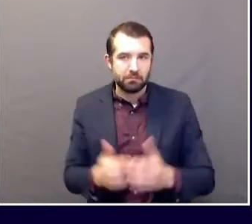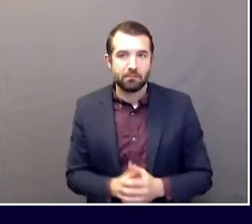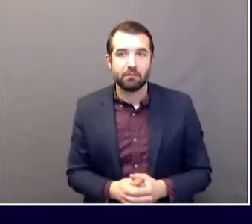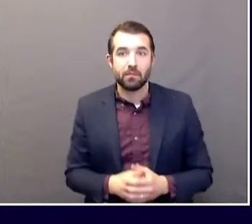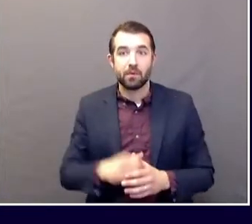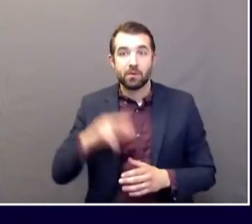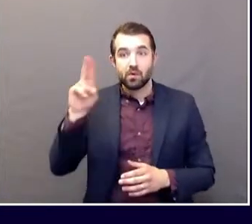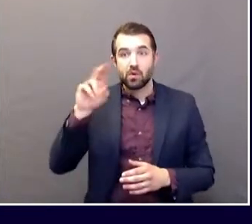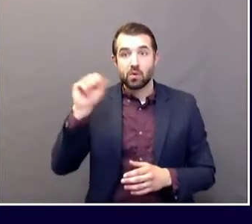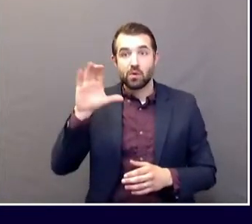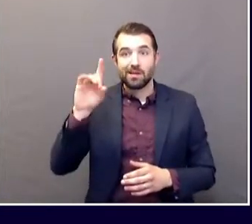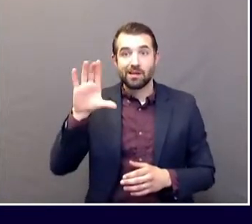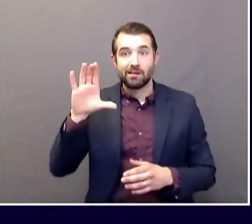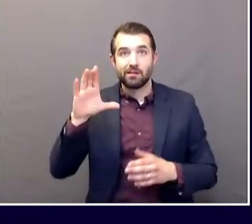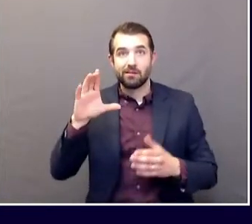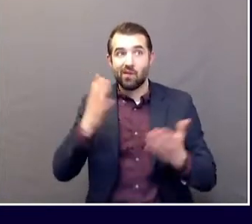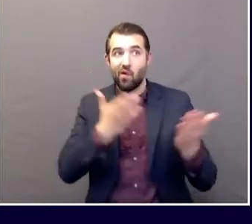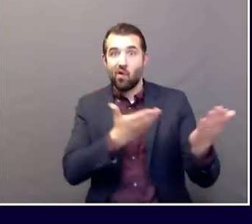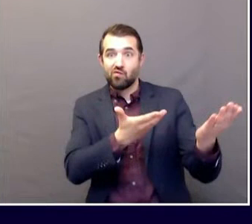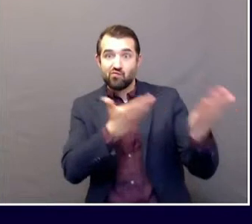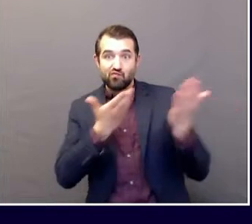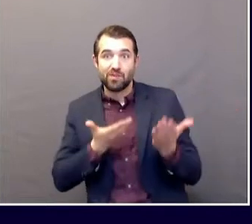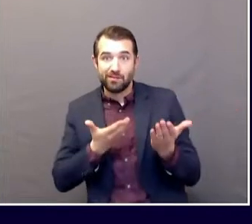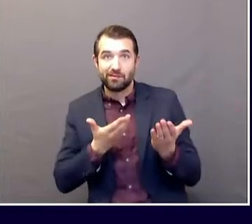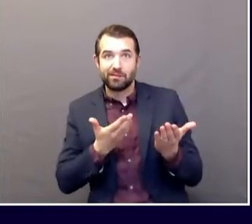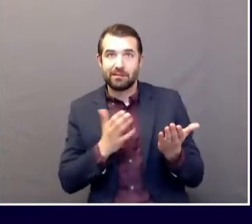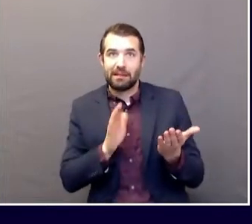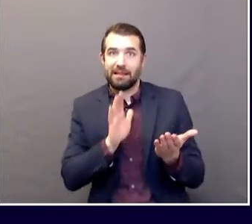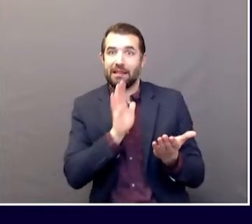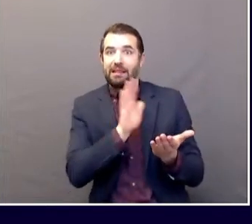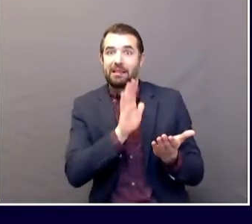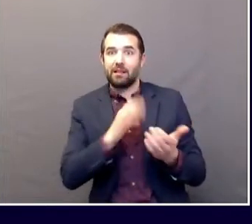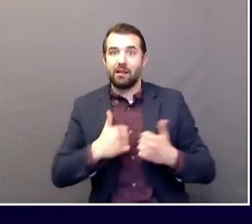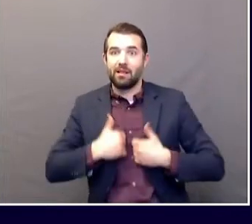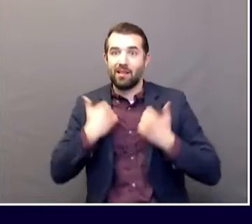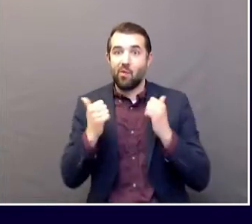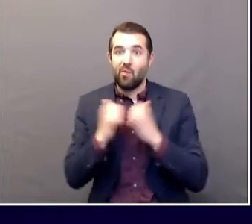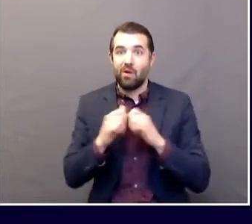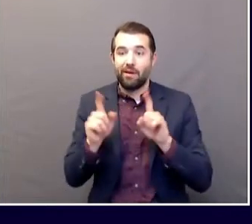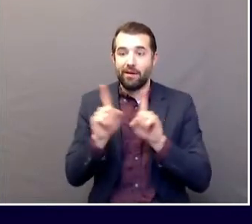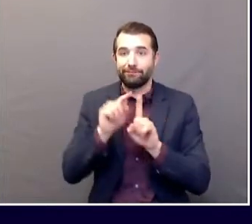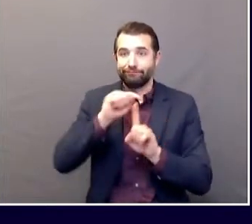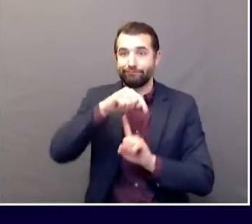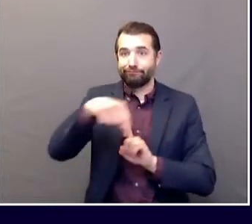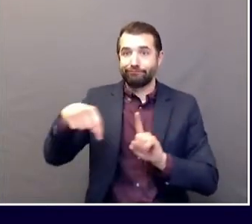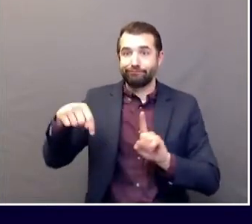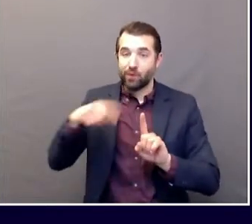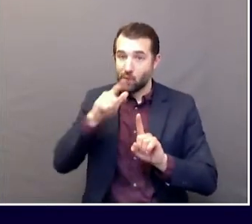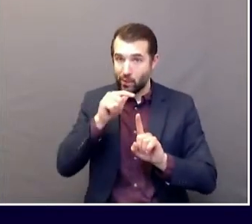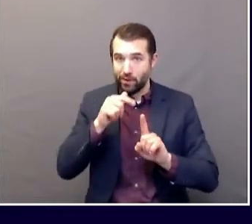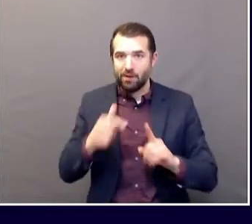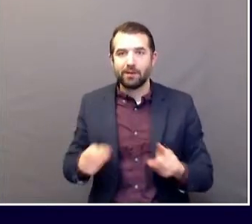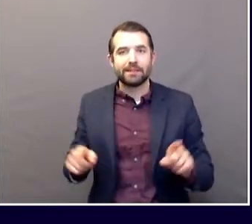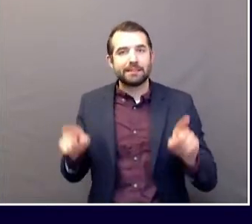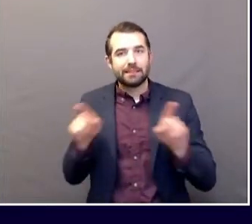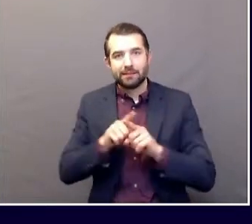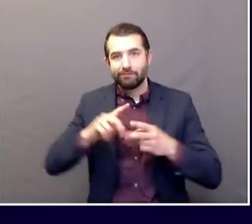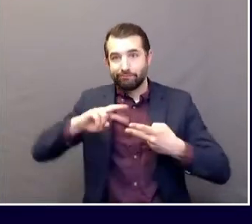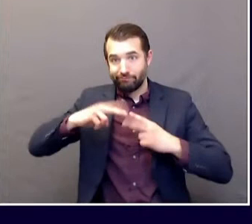those samples for genomic sequencing because the approach from a public health perspective is the same in that